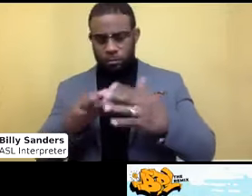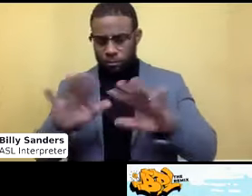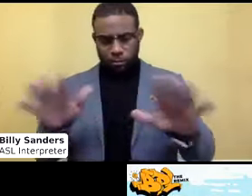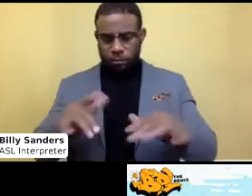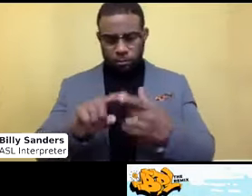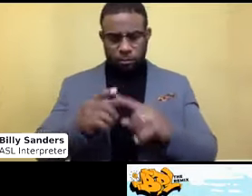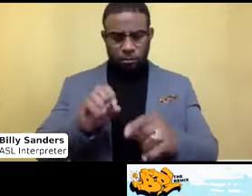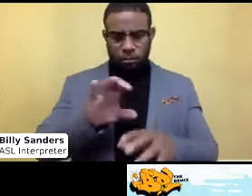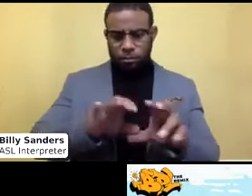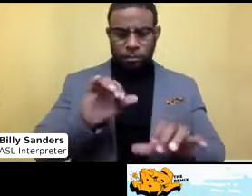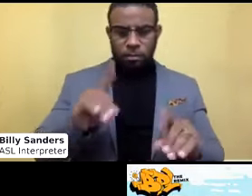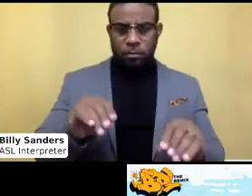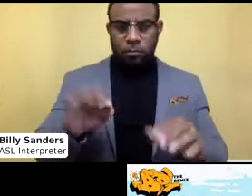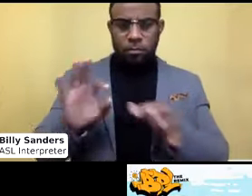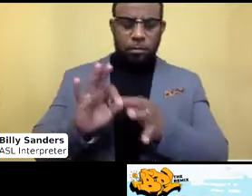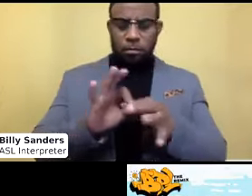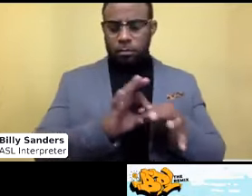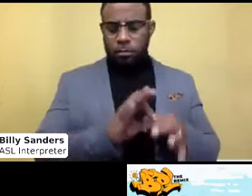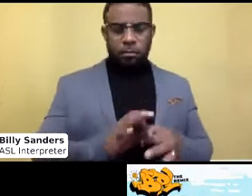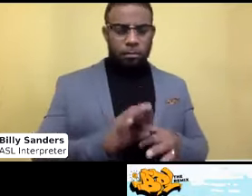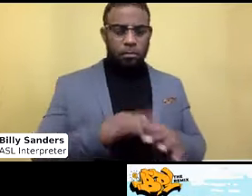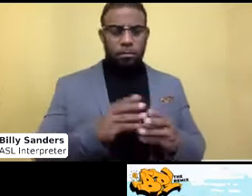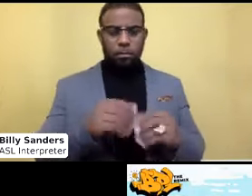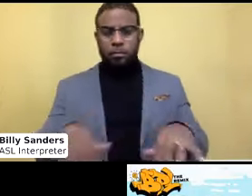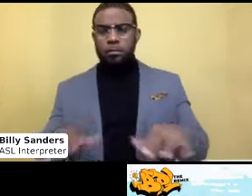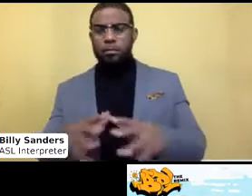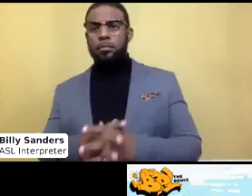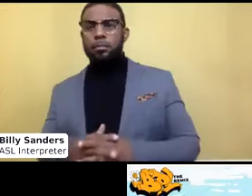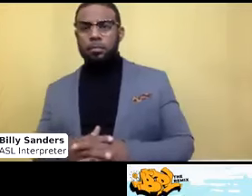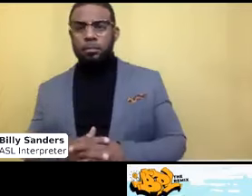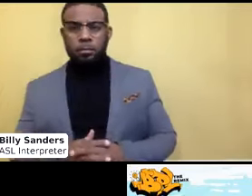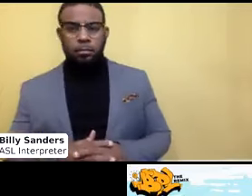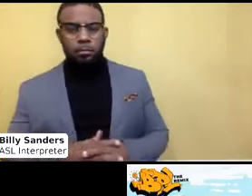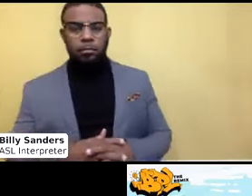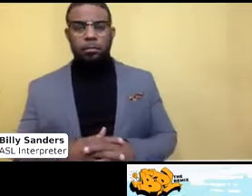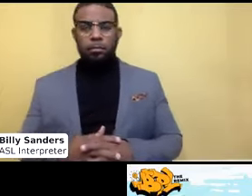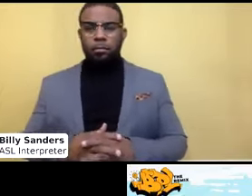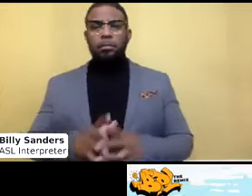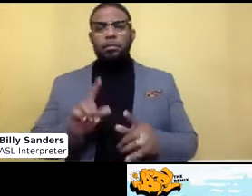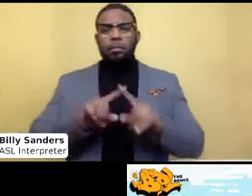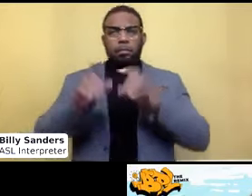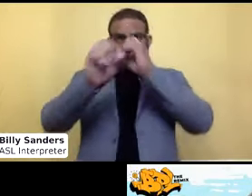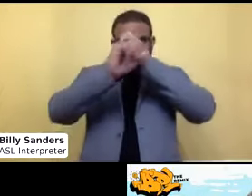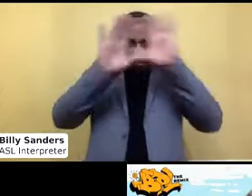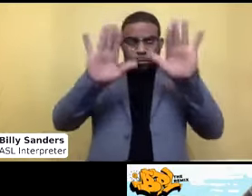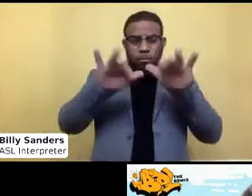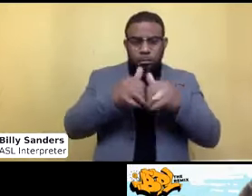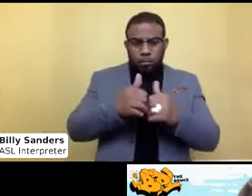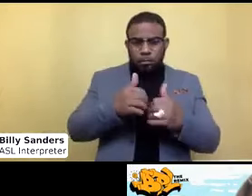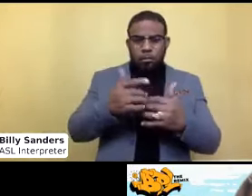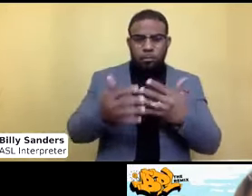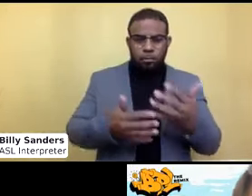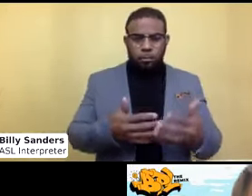Friends of the Congo can do is connect. They have connections on the ground, and also a vision of how to